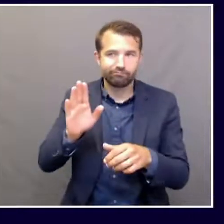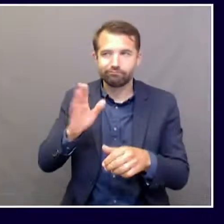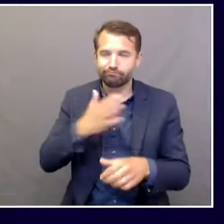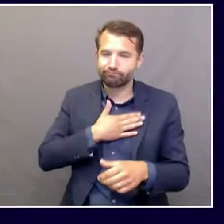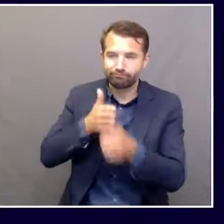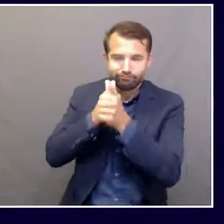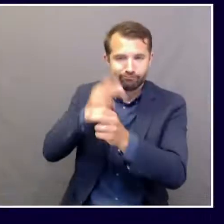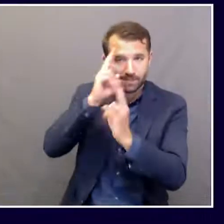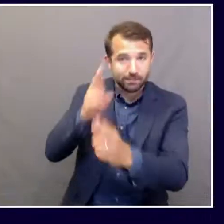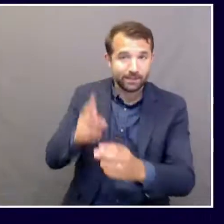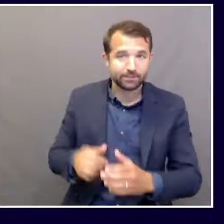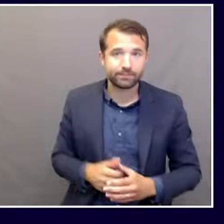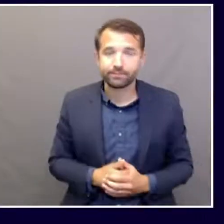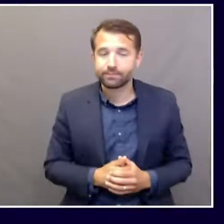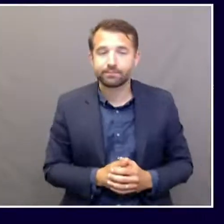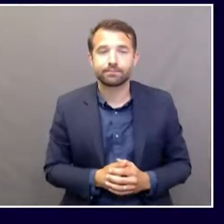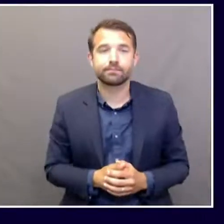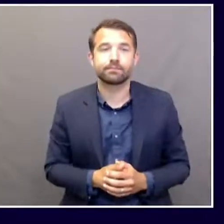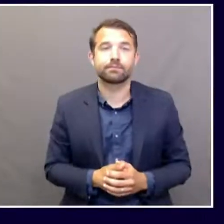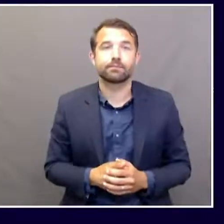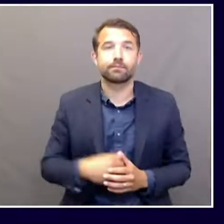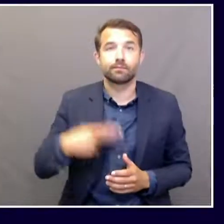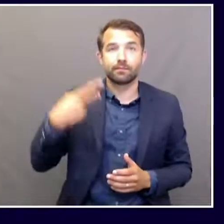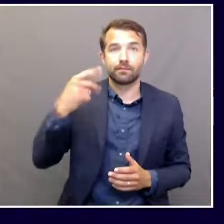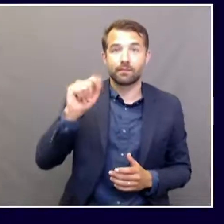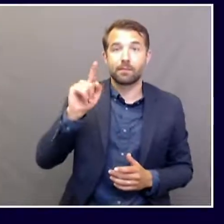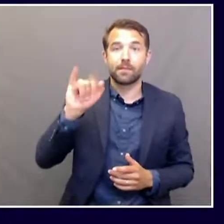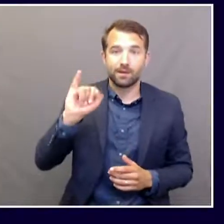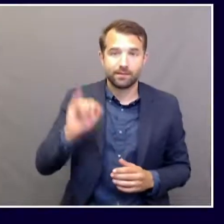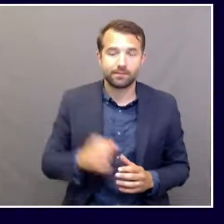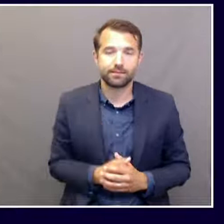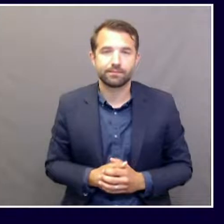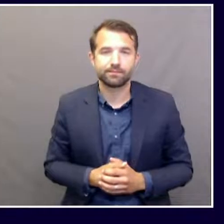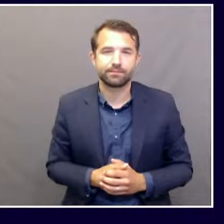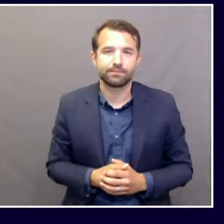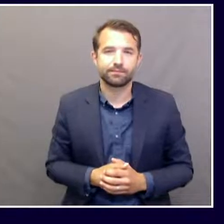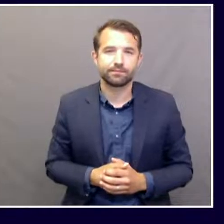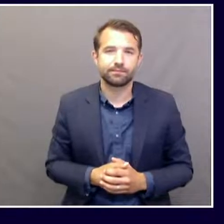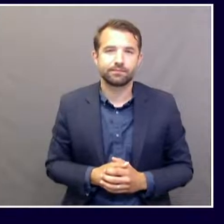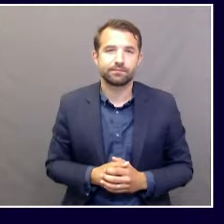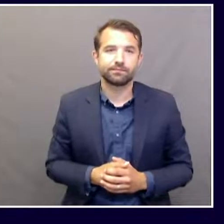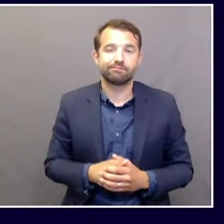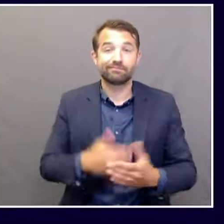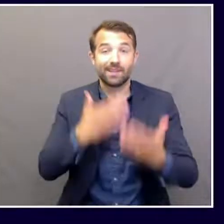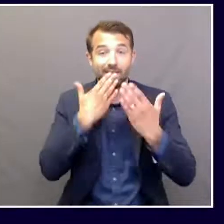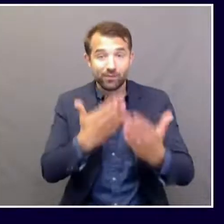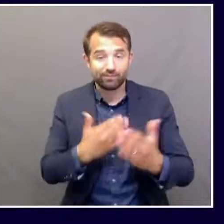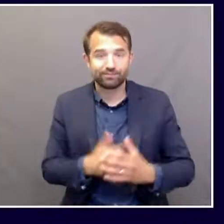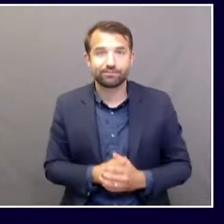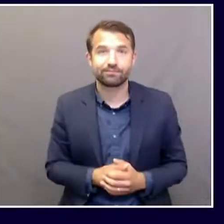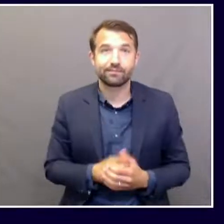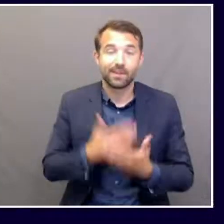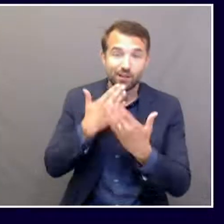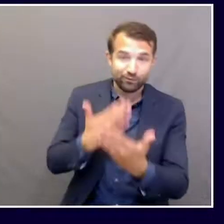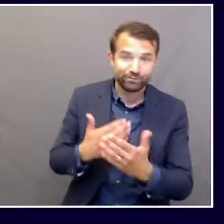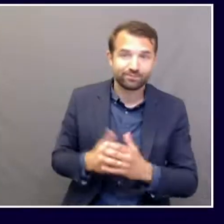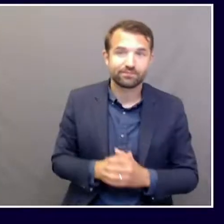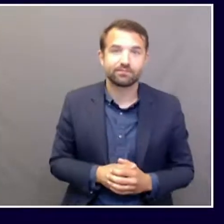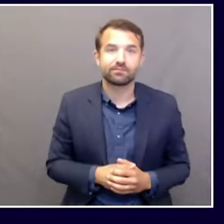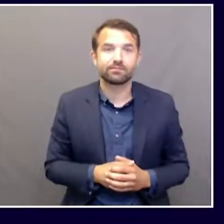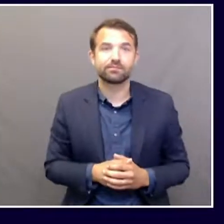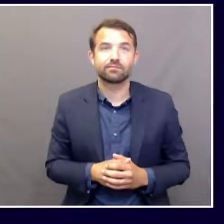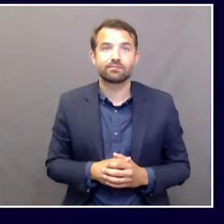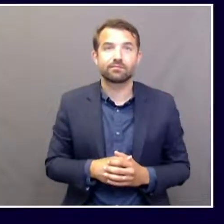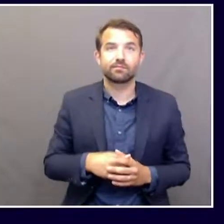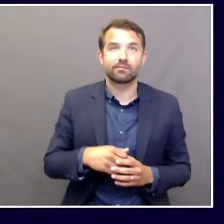Let me turn now to Patty White at Maine Public. Thank you, Dr. Shaw and Commissioner Lambrou. Following up on Emily's question about